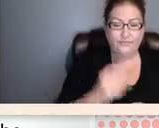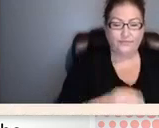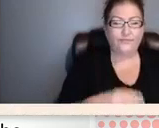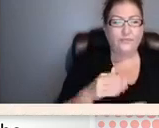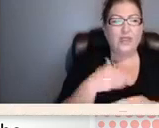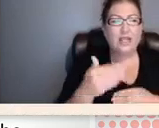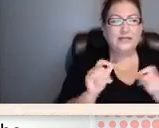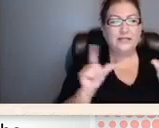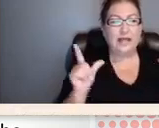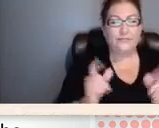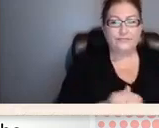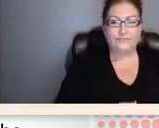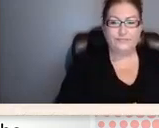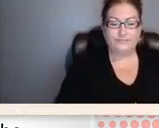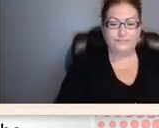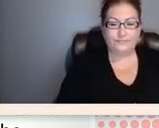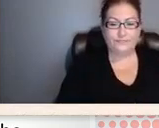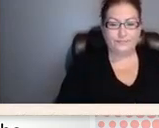please.